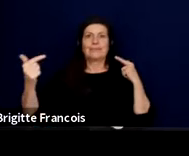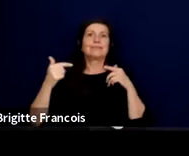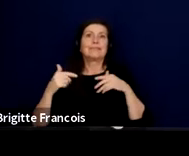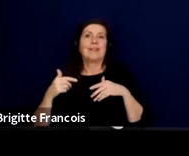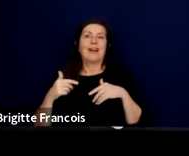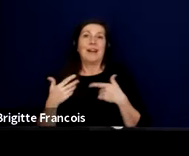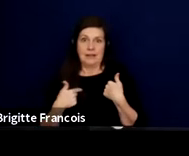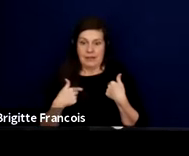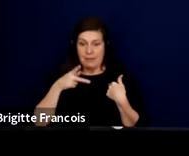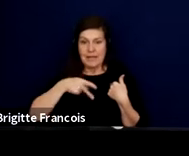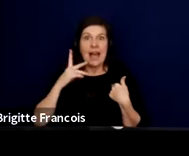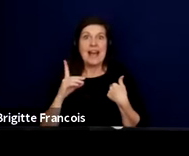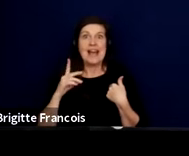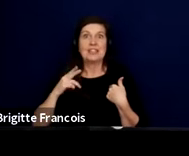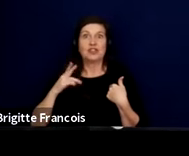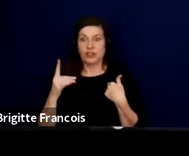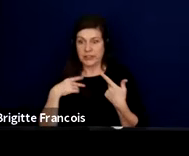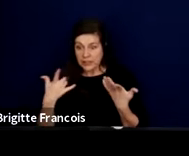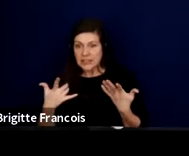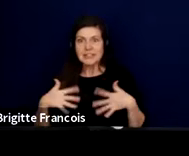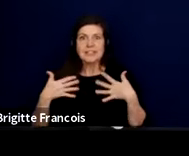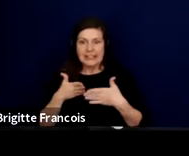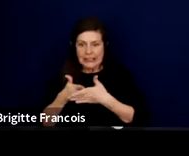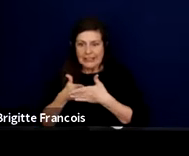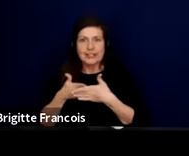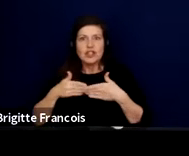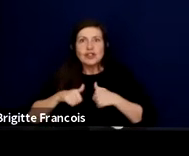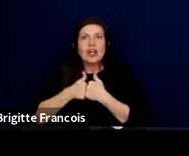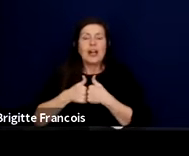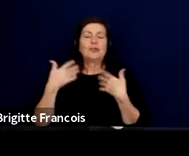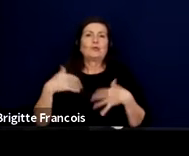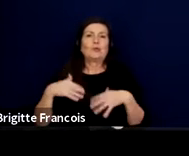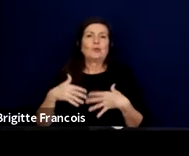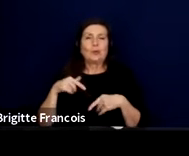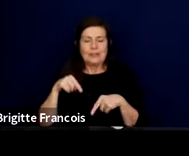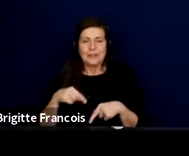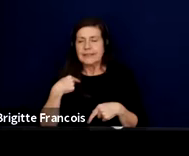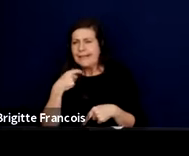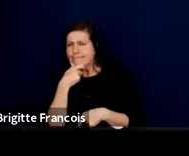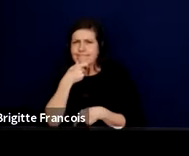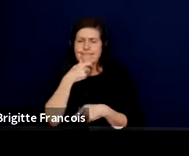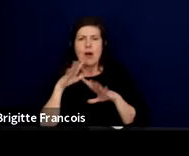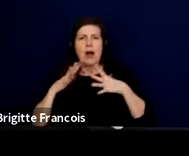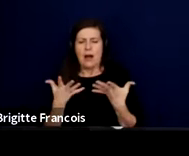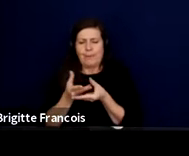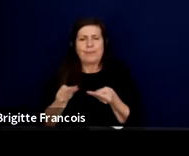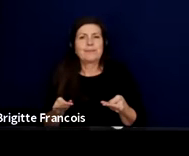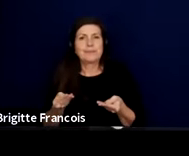my PhD, and trying to find solutions. And in this other project,